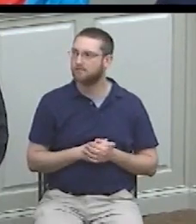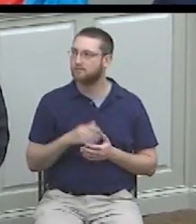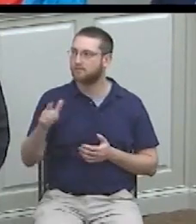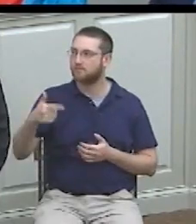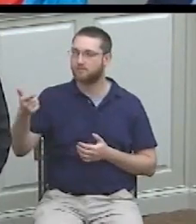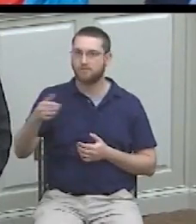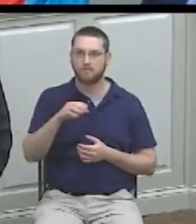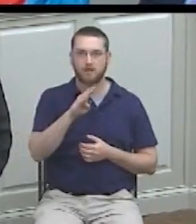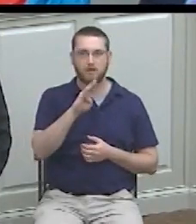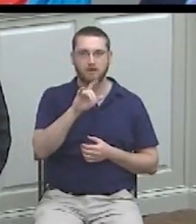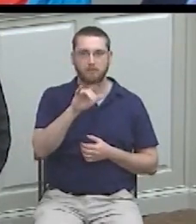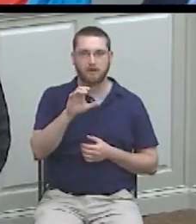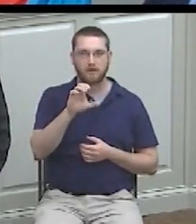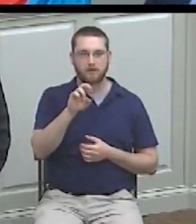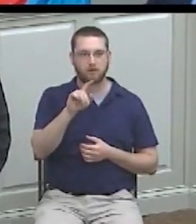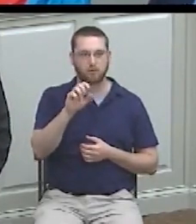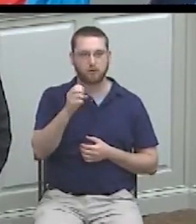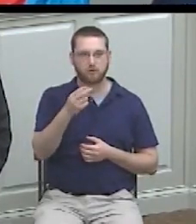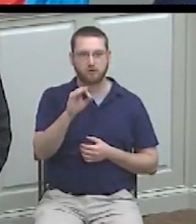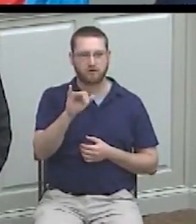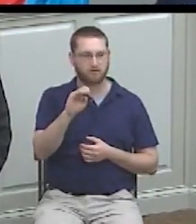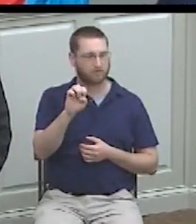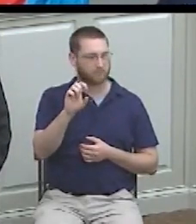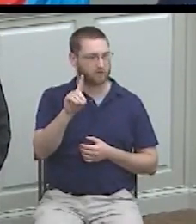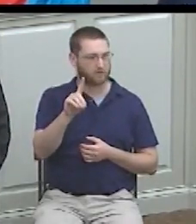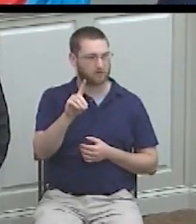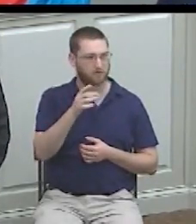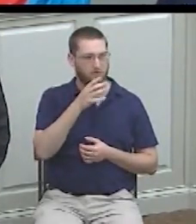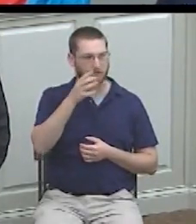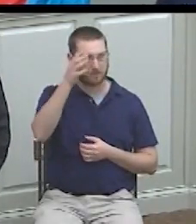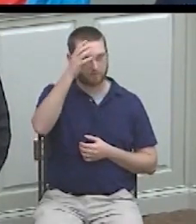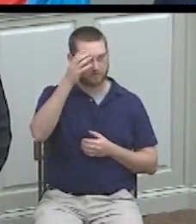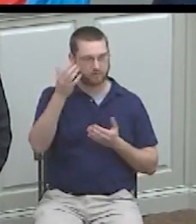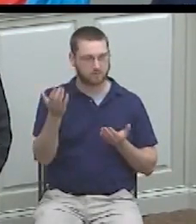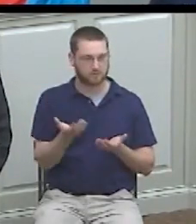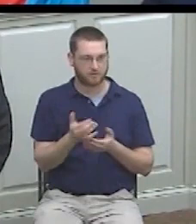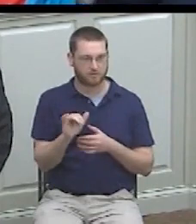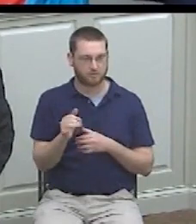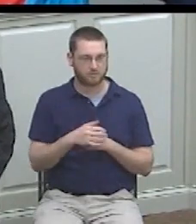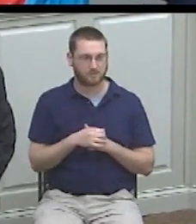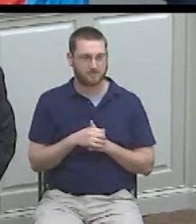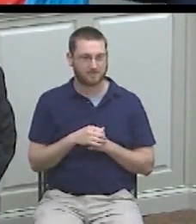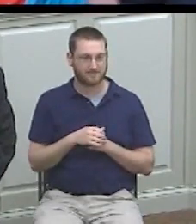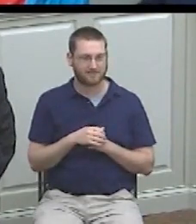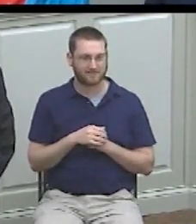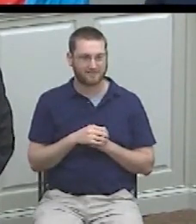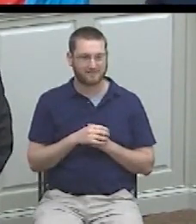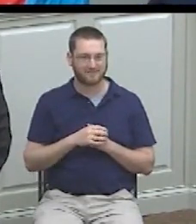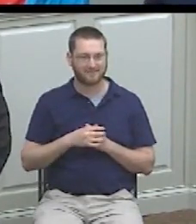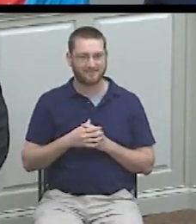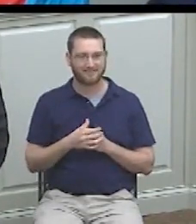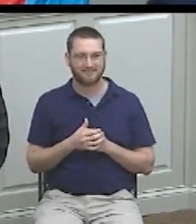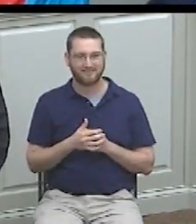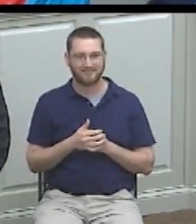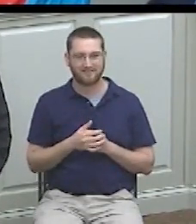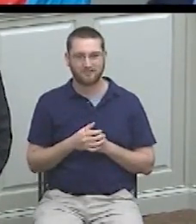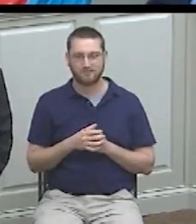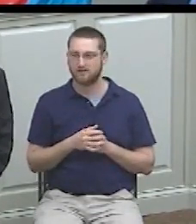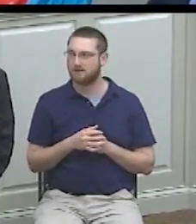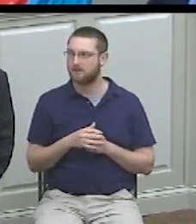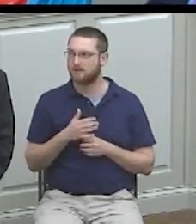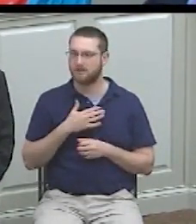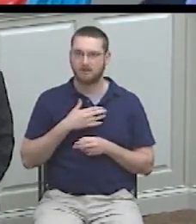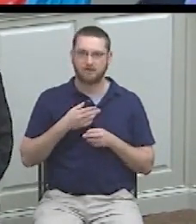All right. I'm Billy Critchfield, my parents, James Stewart, Arvin, and Andy. Raise your hand, y'all. There you go. I'm